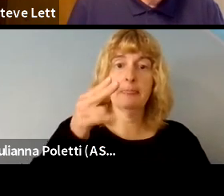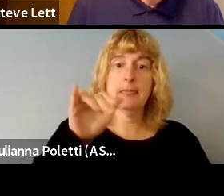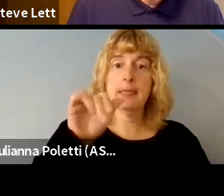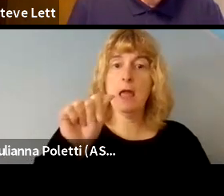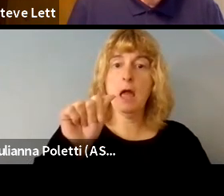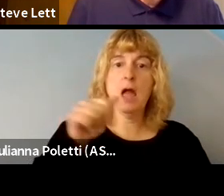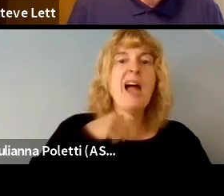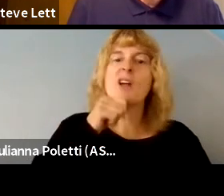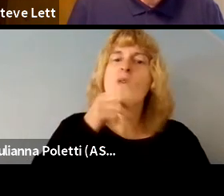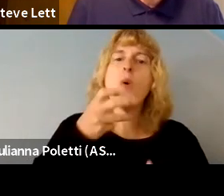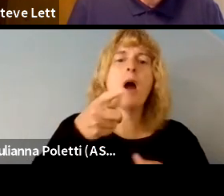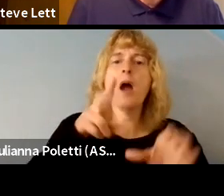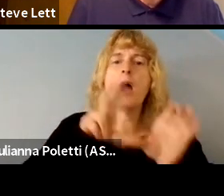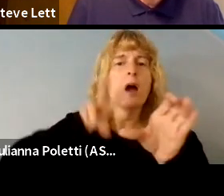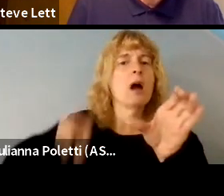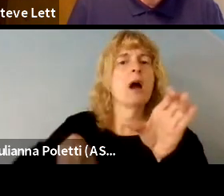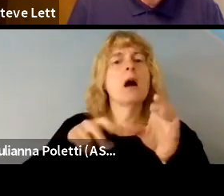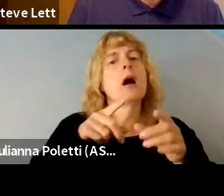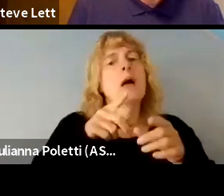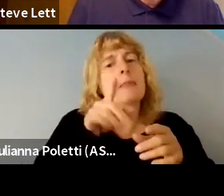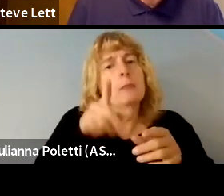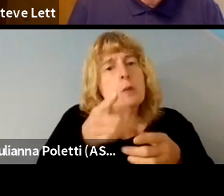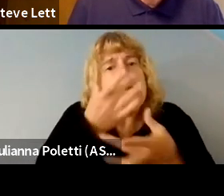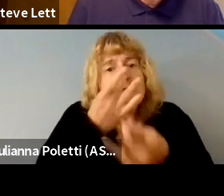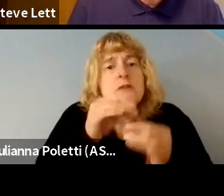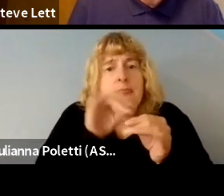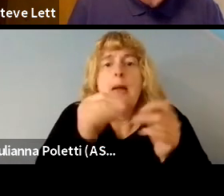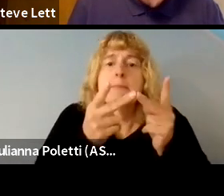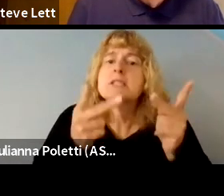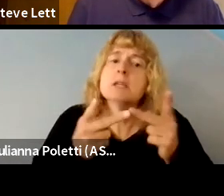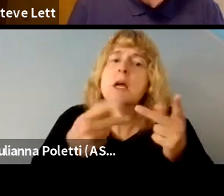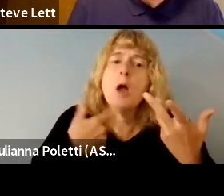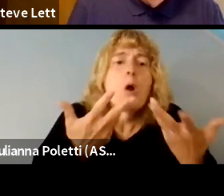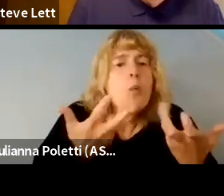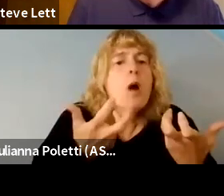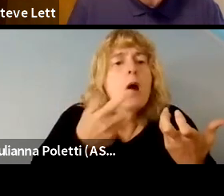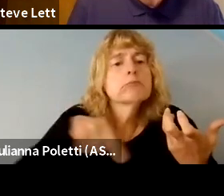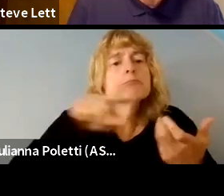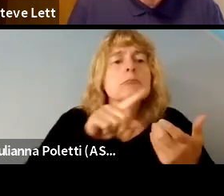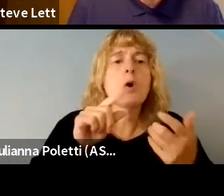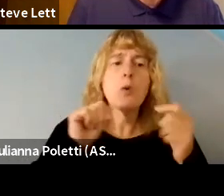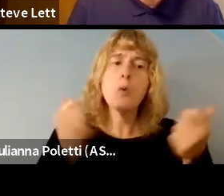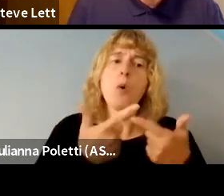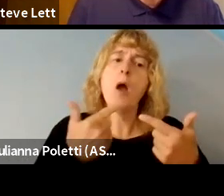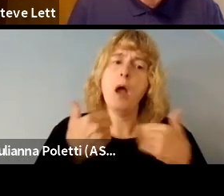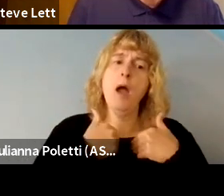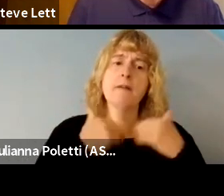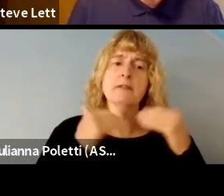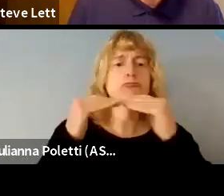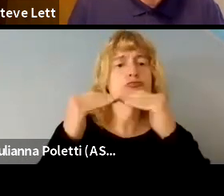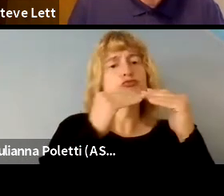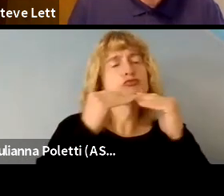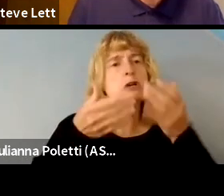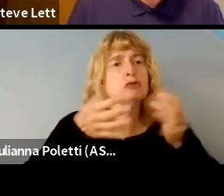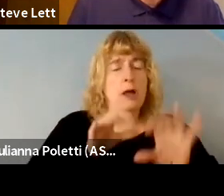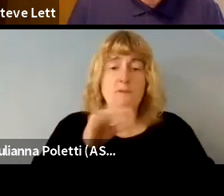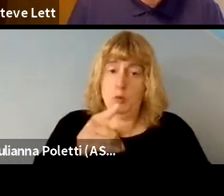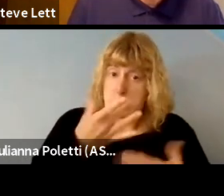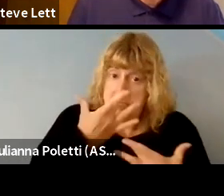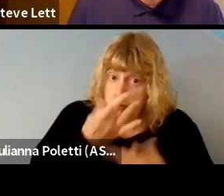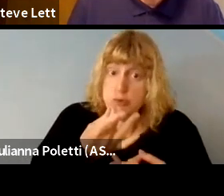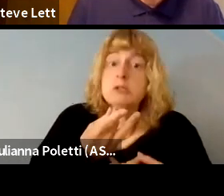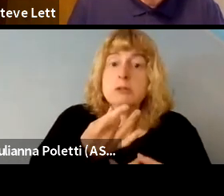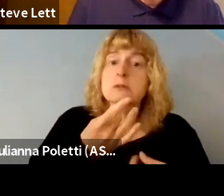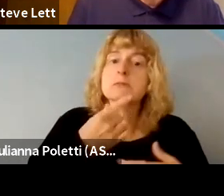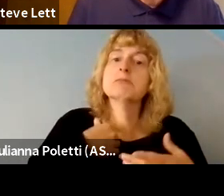out of a position that they were interested in. I want everybody to have a fair chance. So if we could put Cynthia's name on there, and